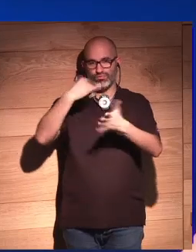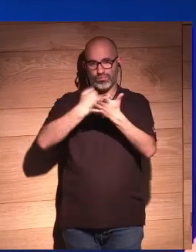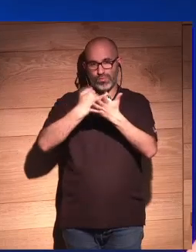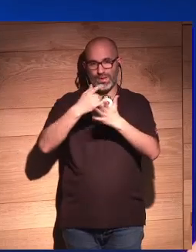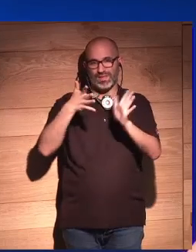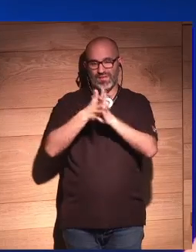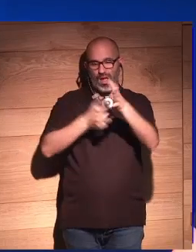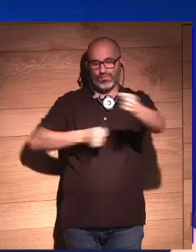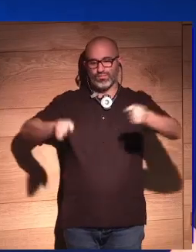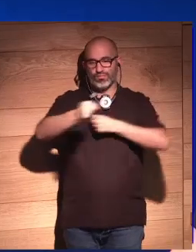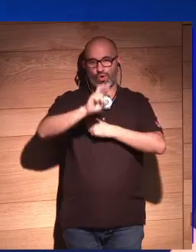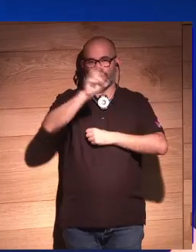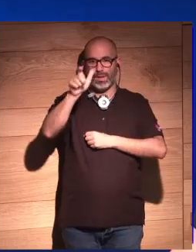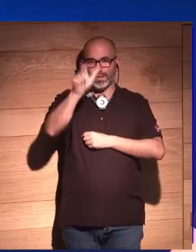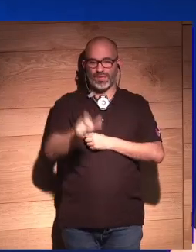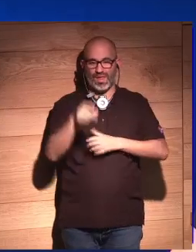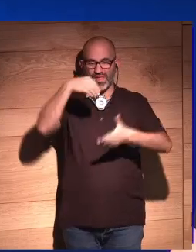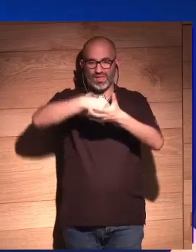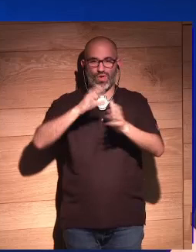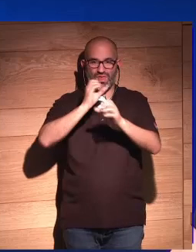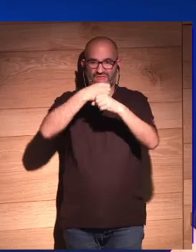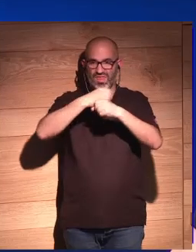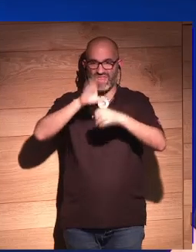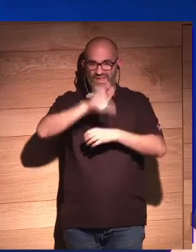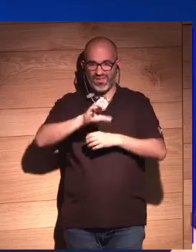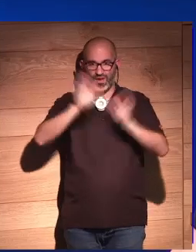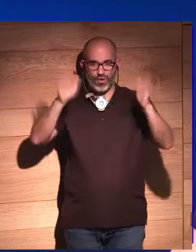neuroscientists working with this medium, and they